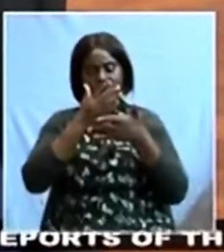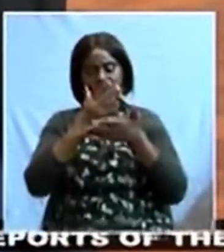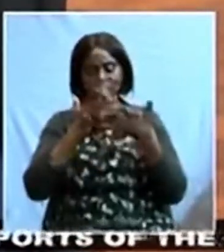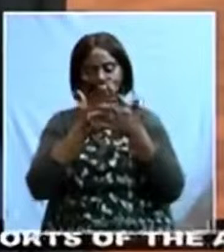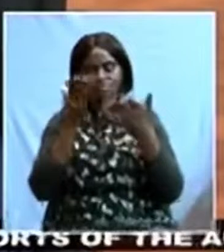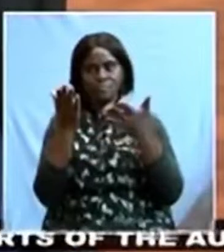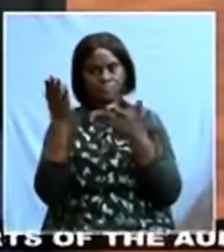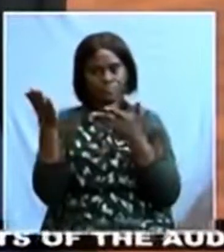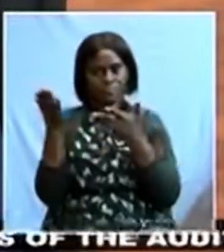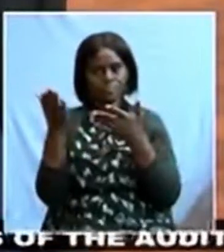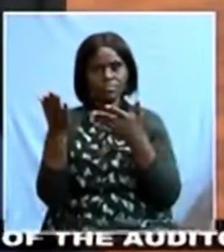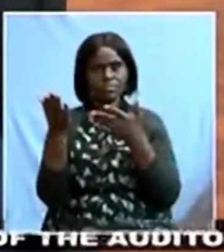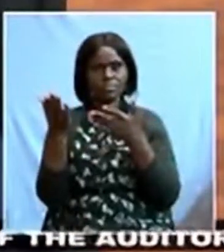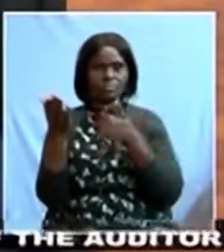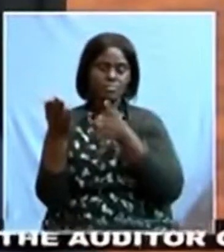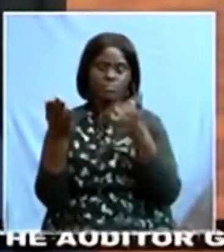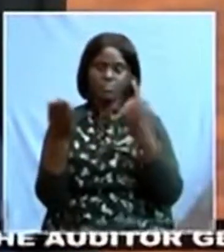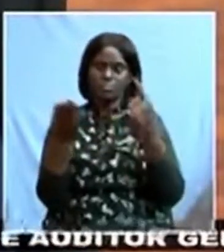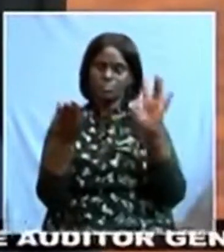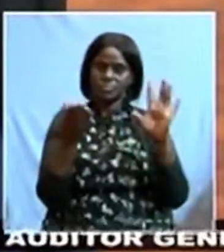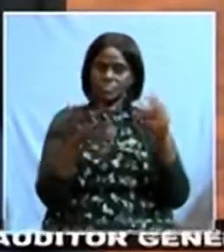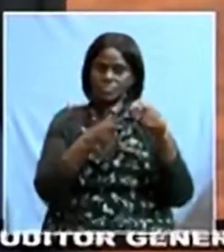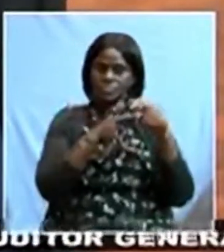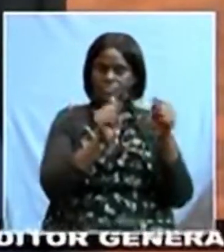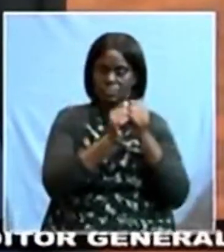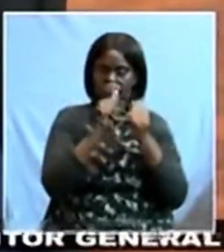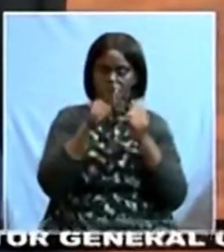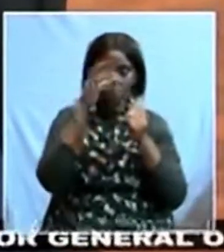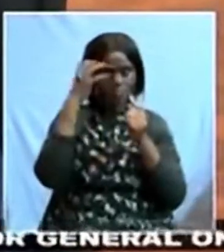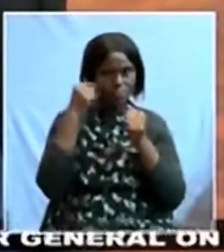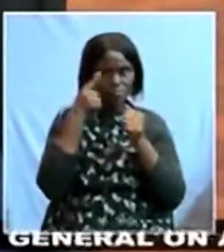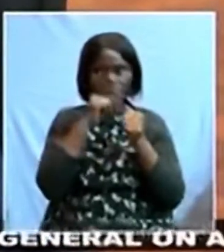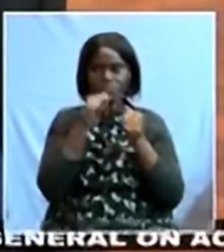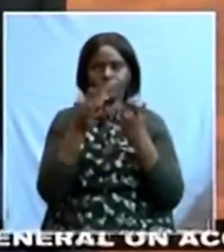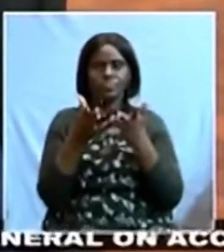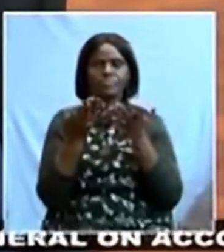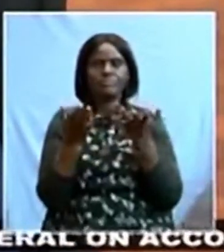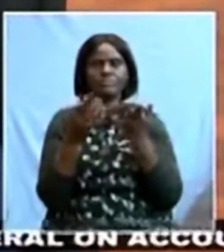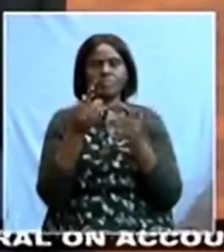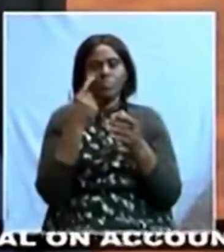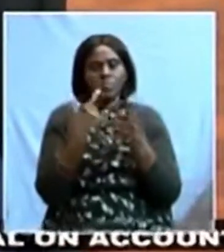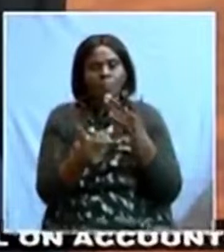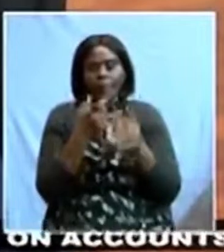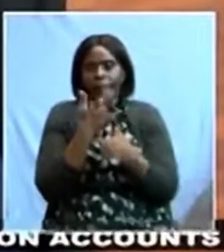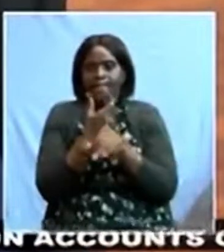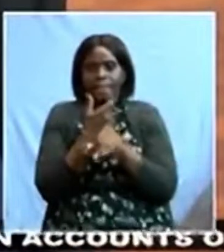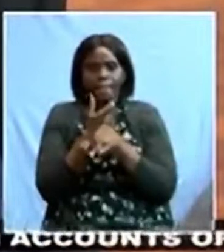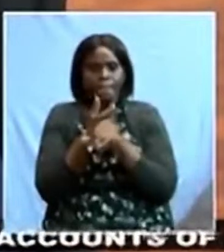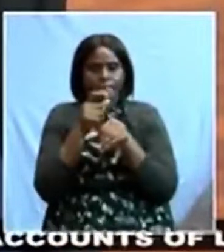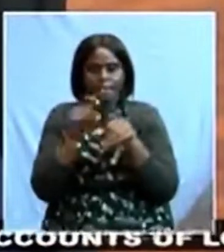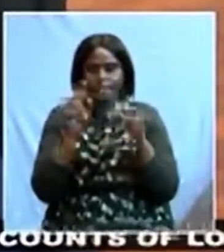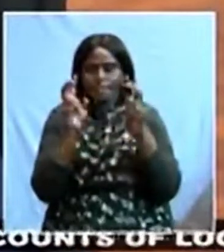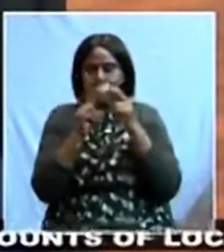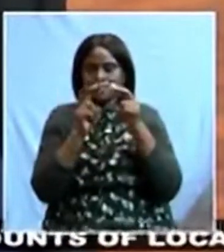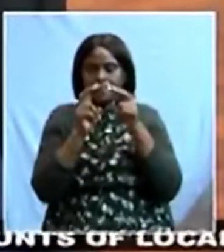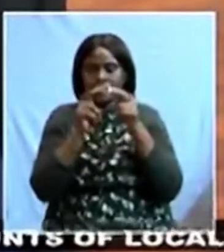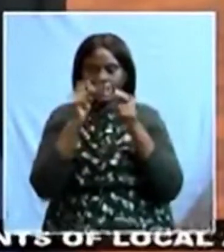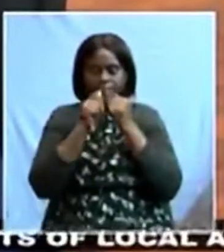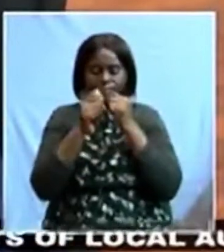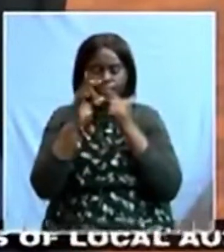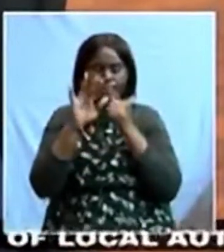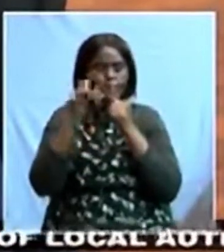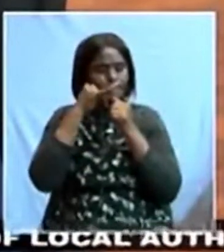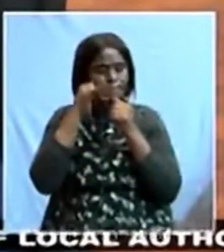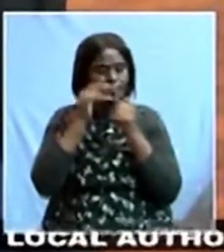there, the other one, these 2 are with the officers that are not here, the officers that we could contact, because we have phones